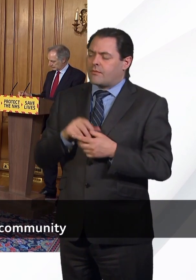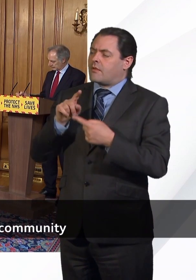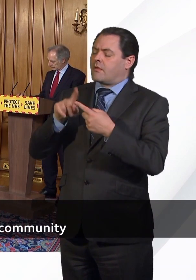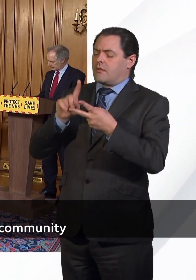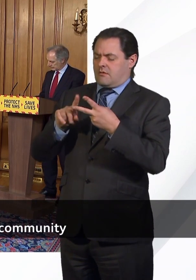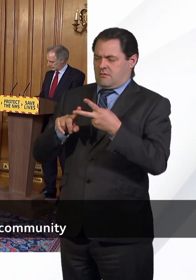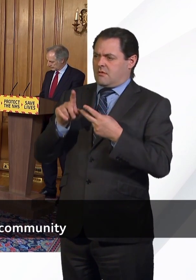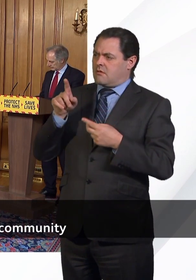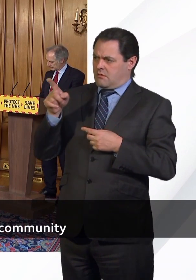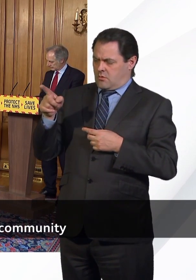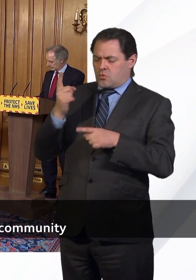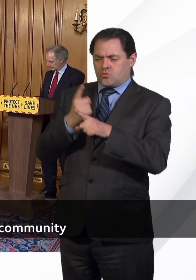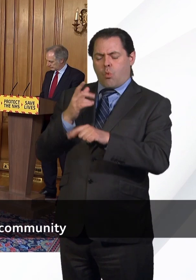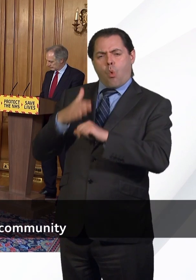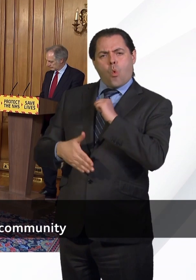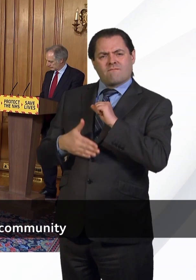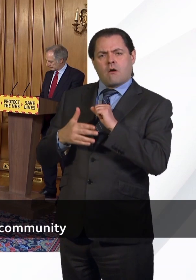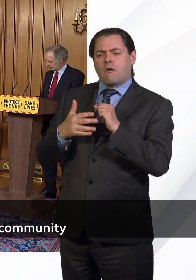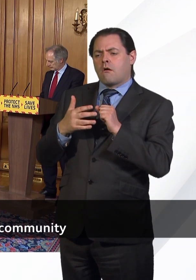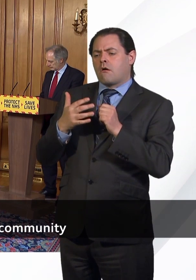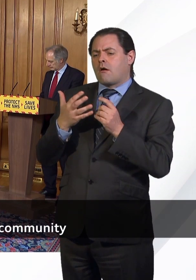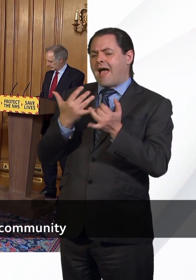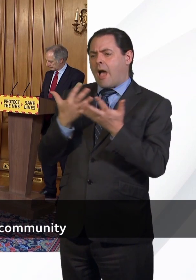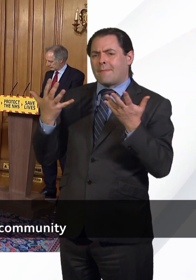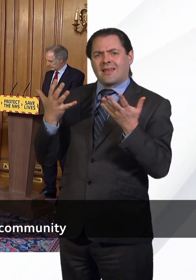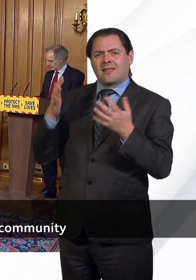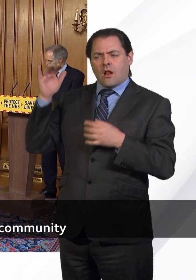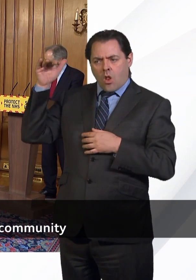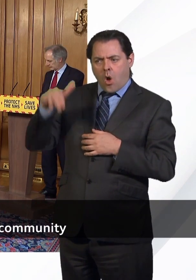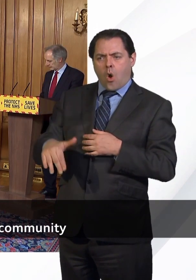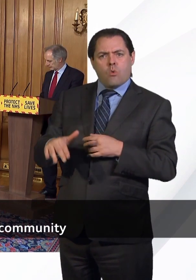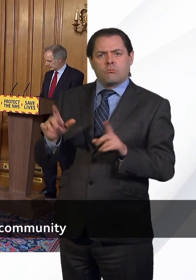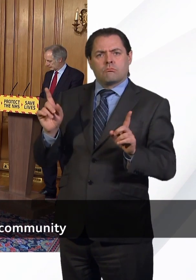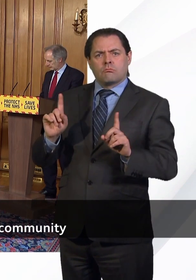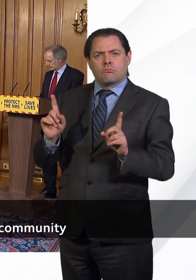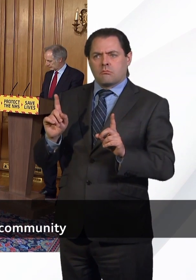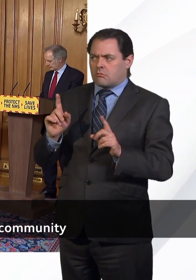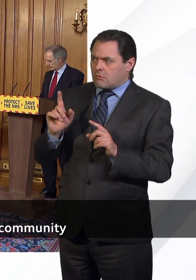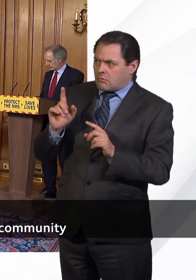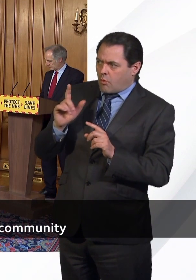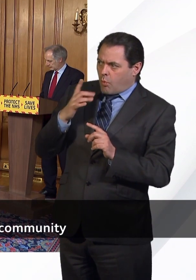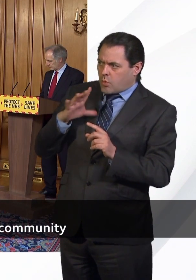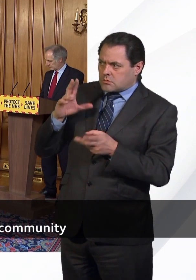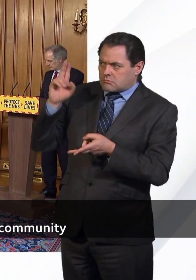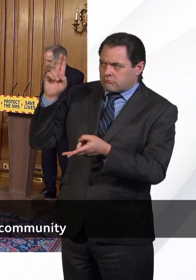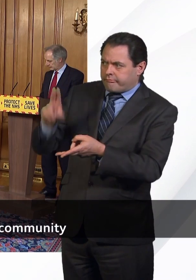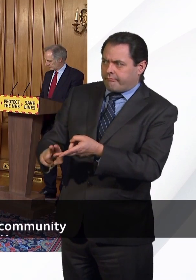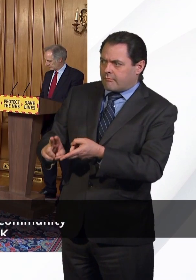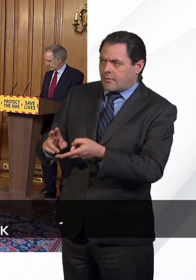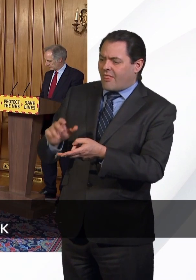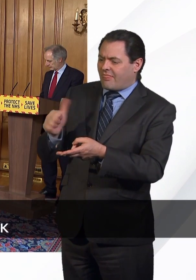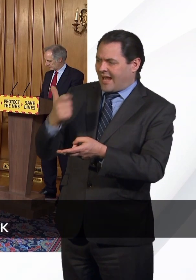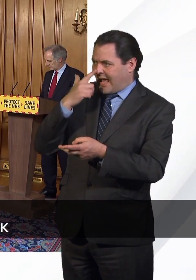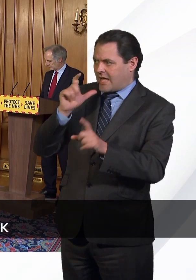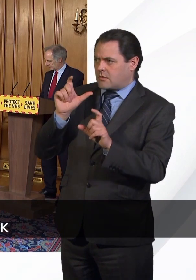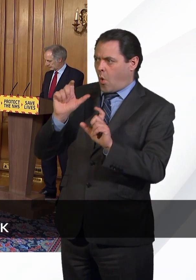very low. Can you put a figure on that? The answer to the second question is no. And the answer